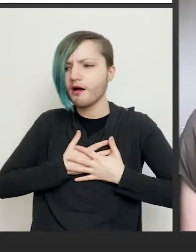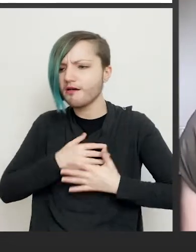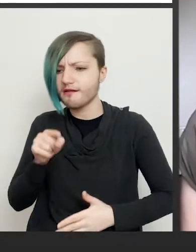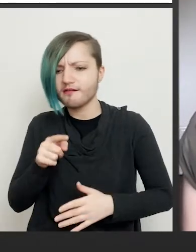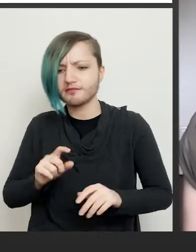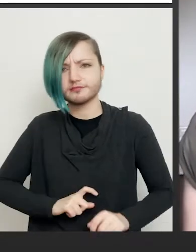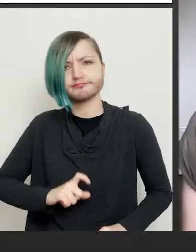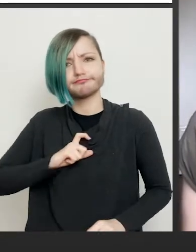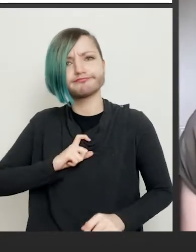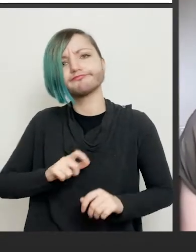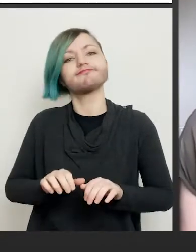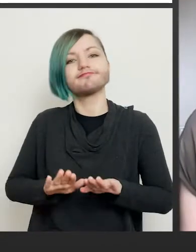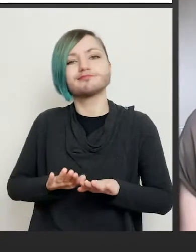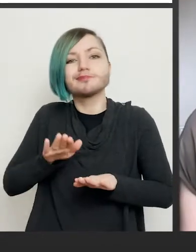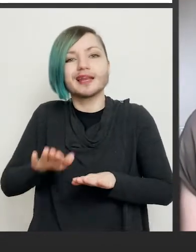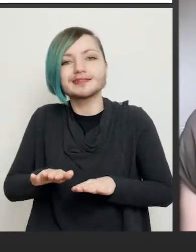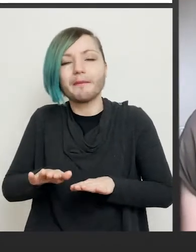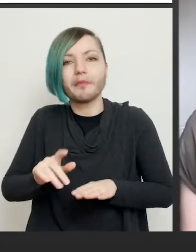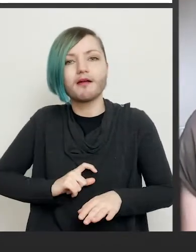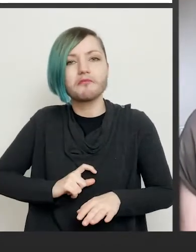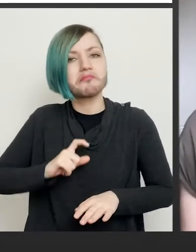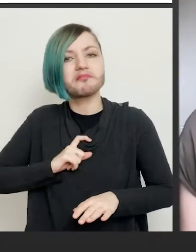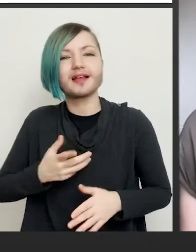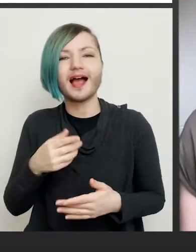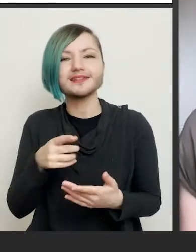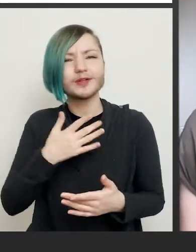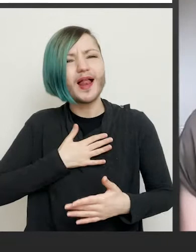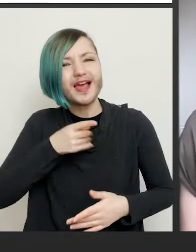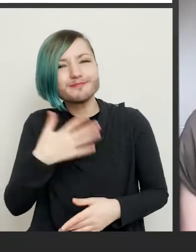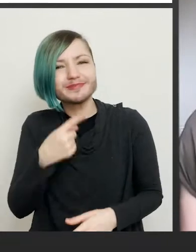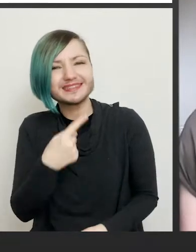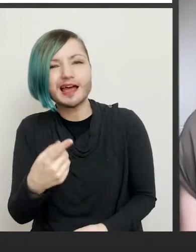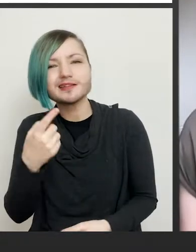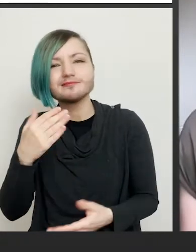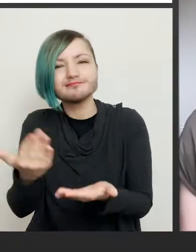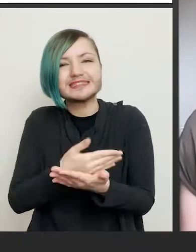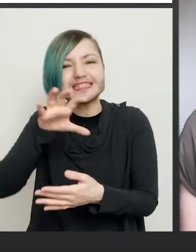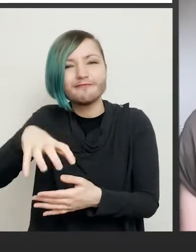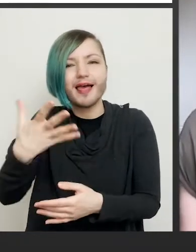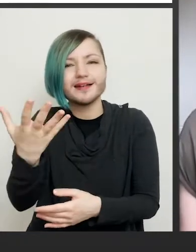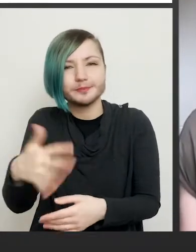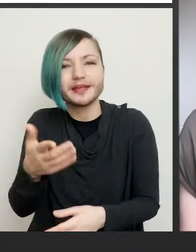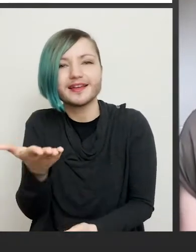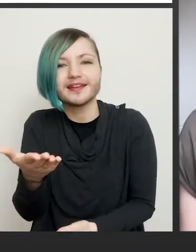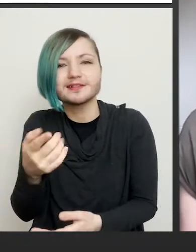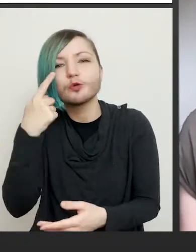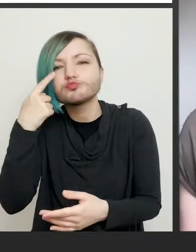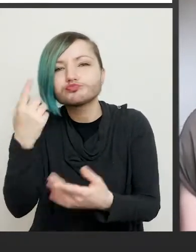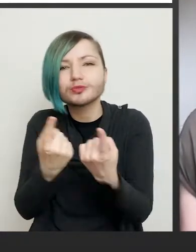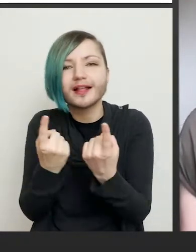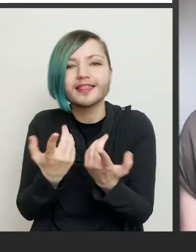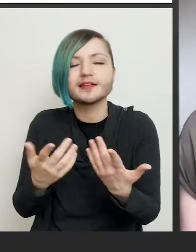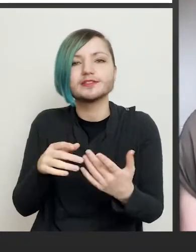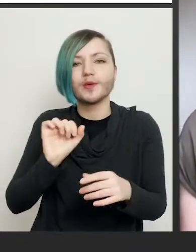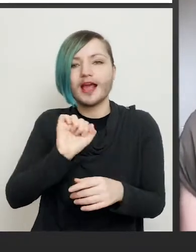you tried things out in a place where you felt safe. So you clearly had a space or a